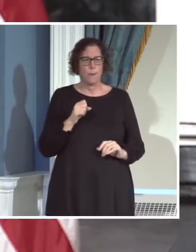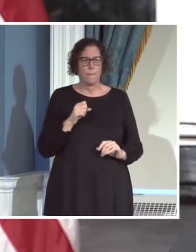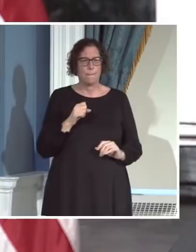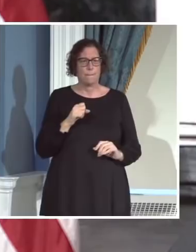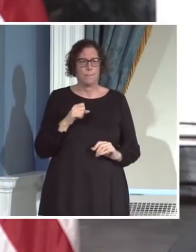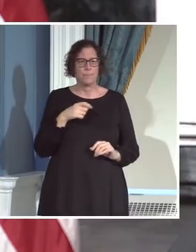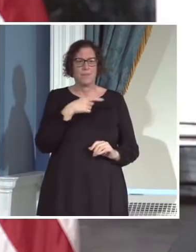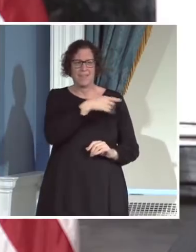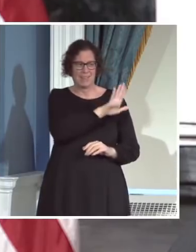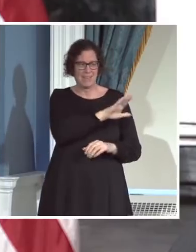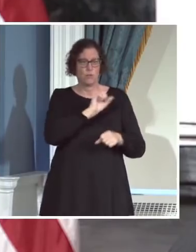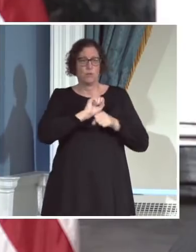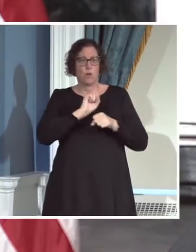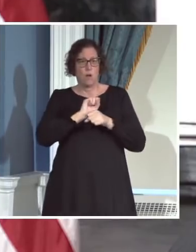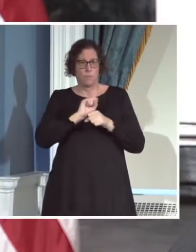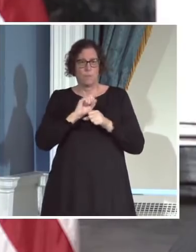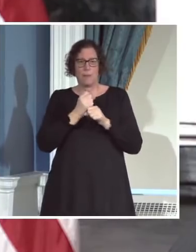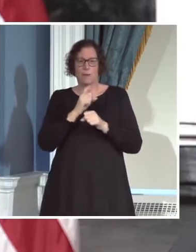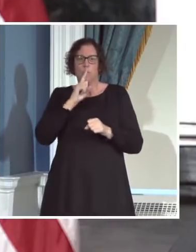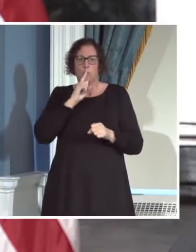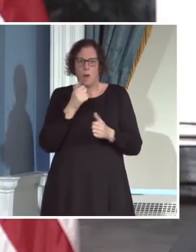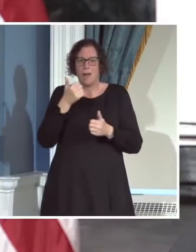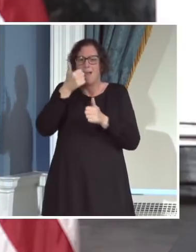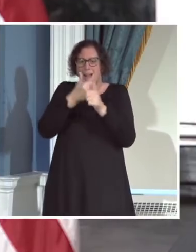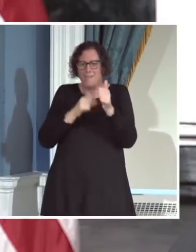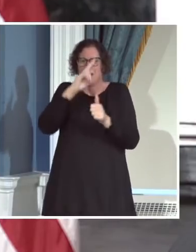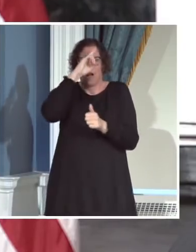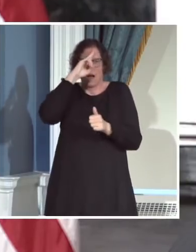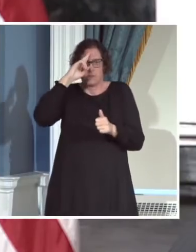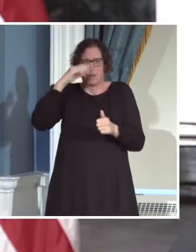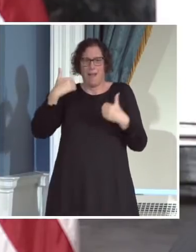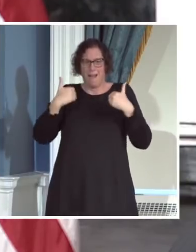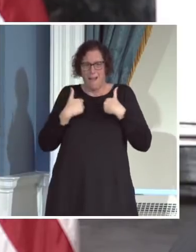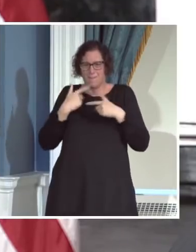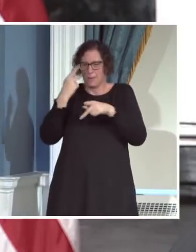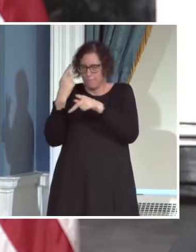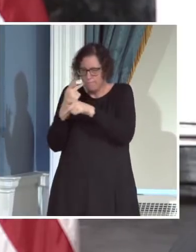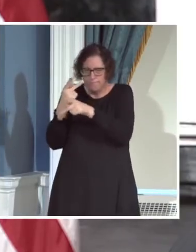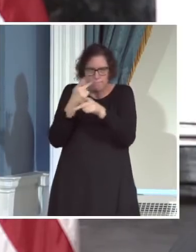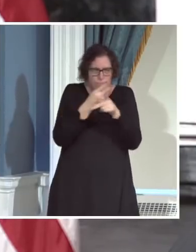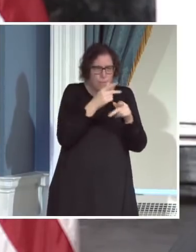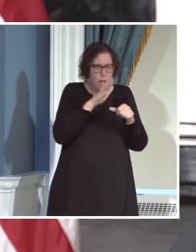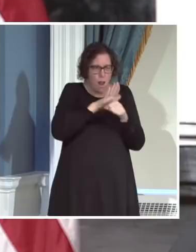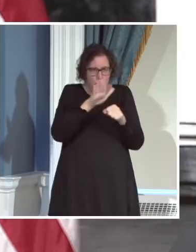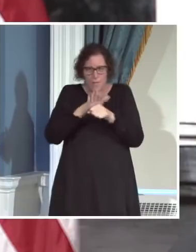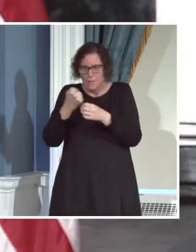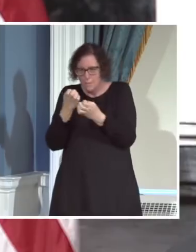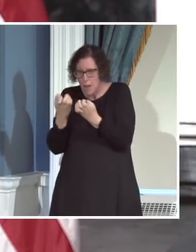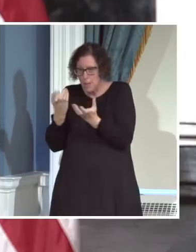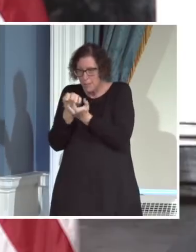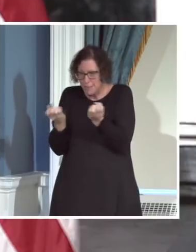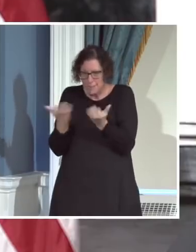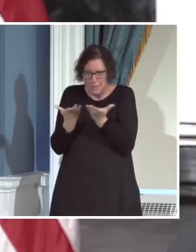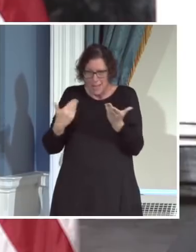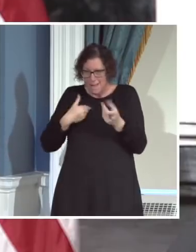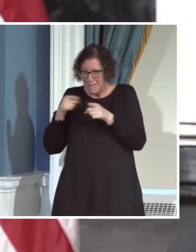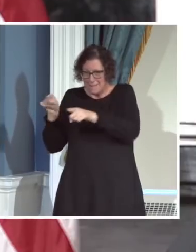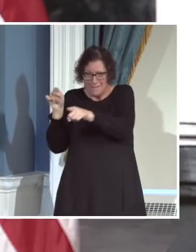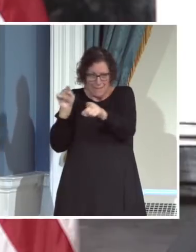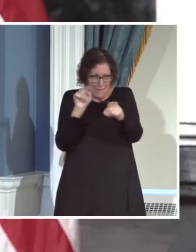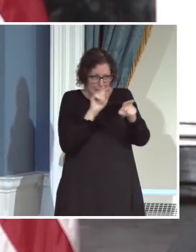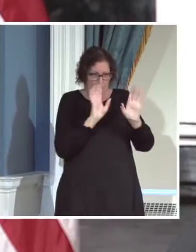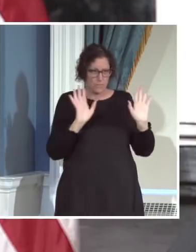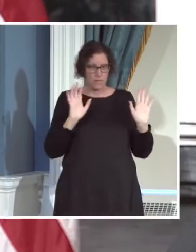right way to get the maximum support for the healthcare workers and make sure there's always what they need for the next day. This is going to be a very dynamic